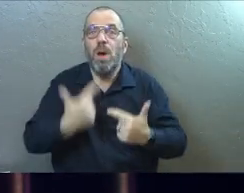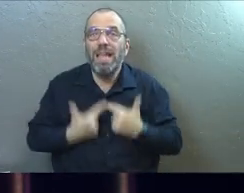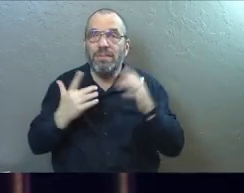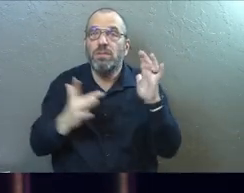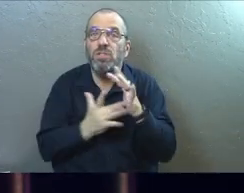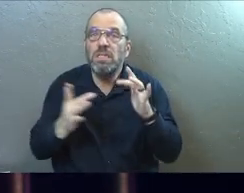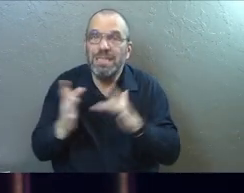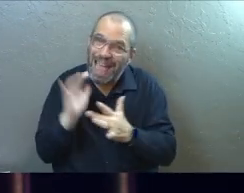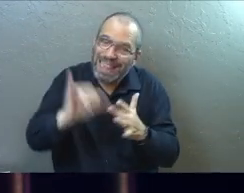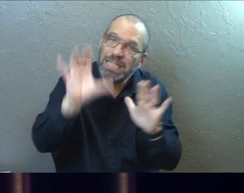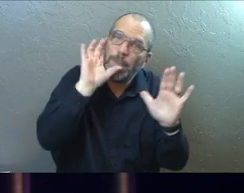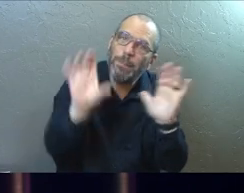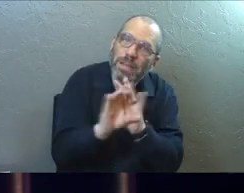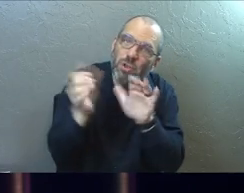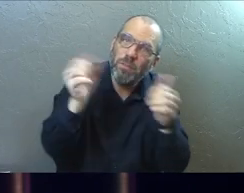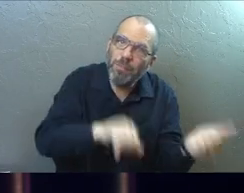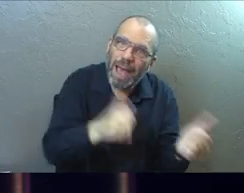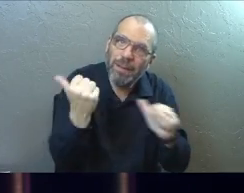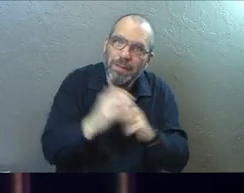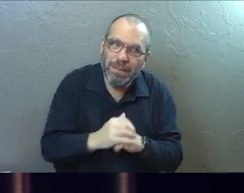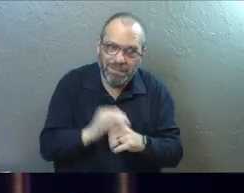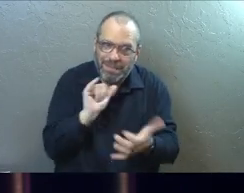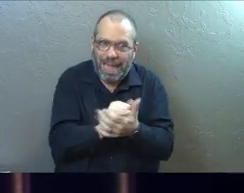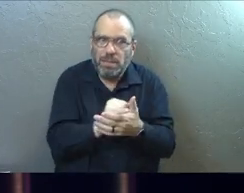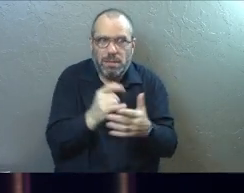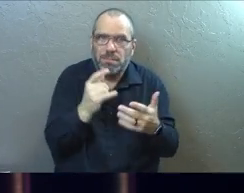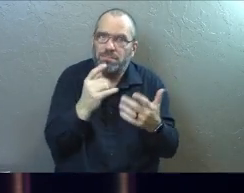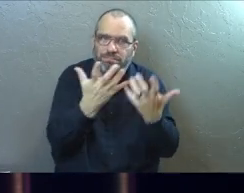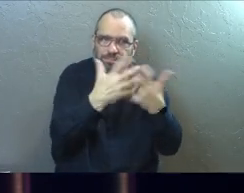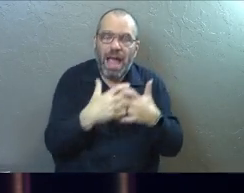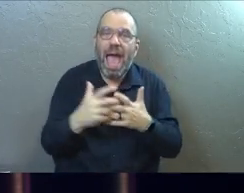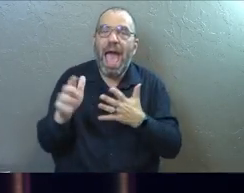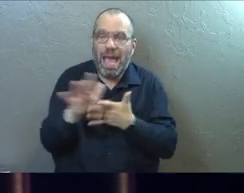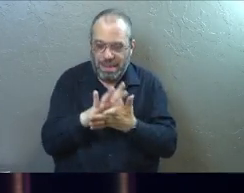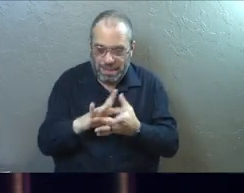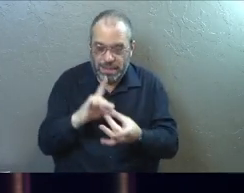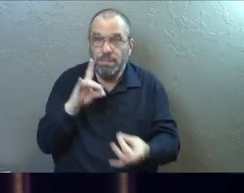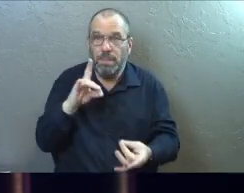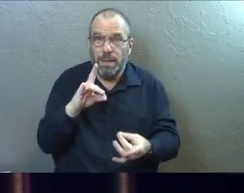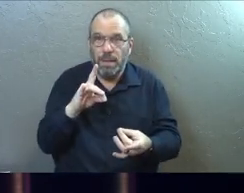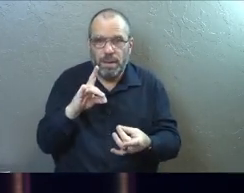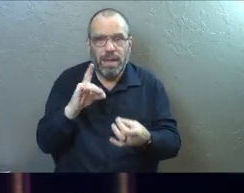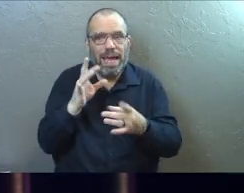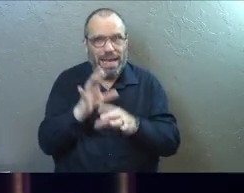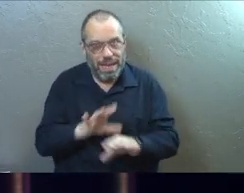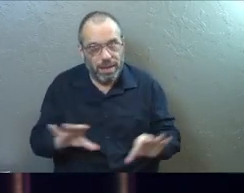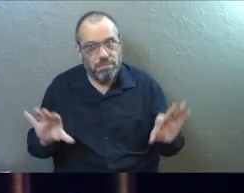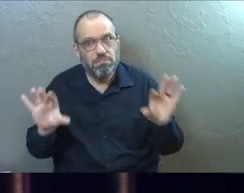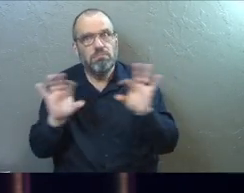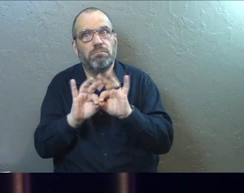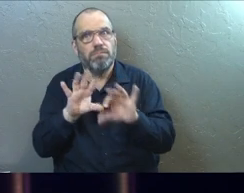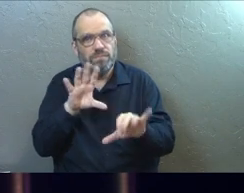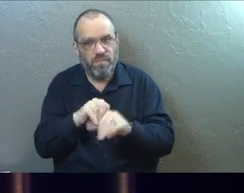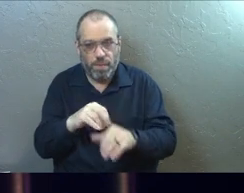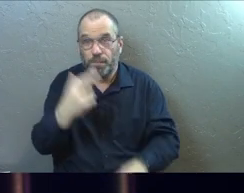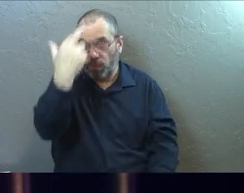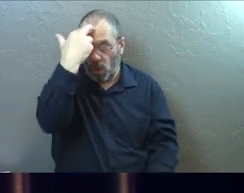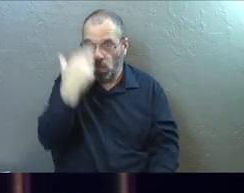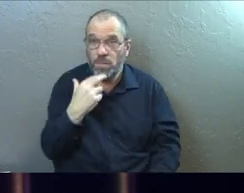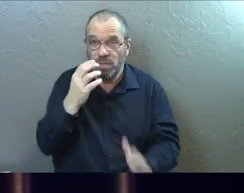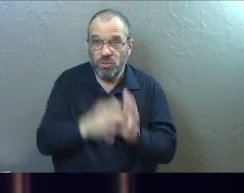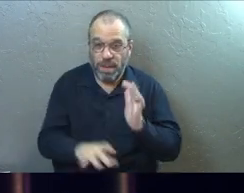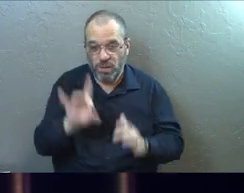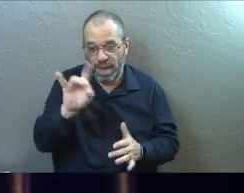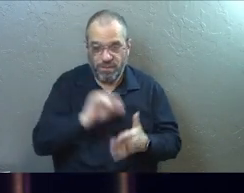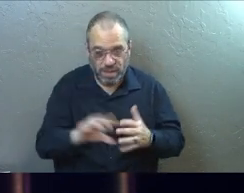Jesus. It's the way it's supposed to work. And the Spirit is a huge part of that. Romans 8:6.